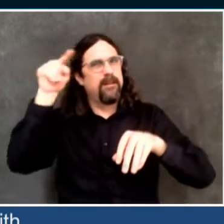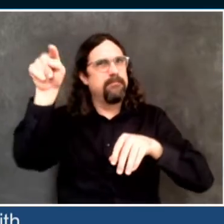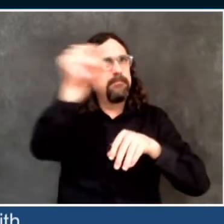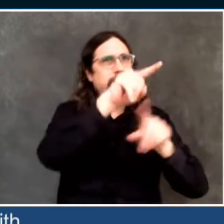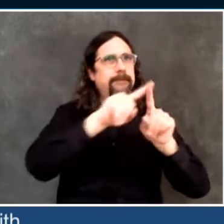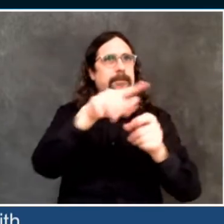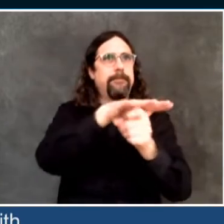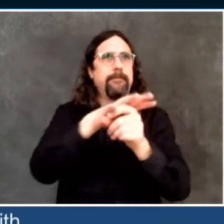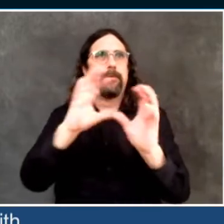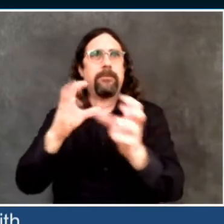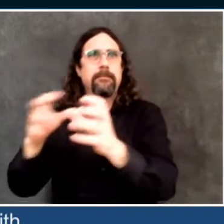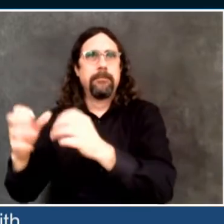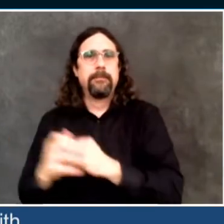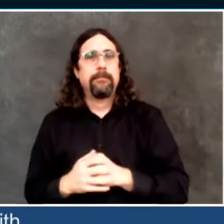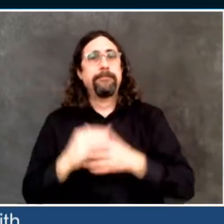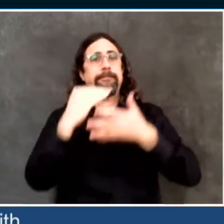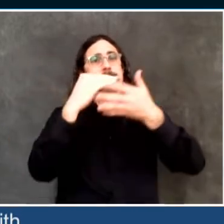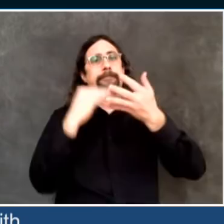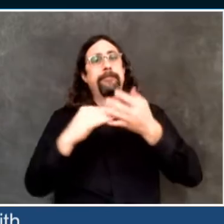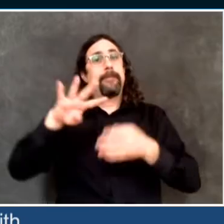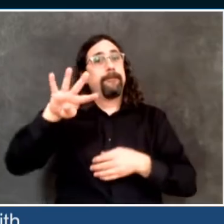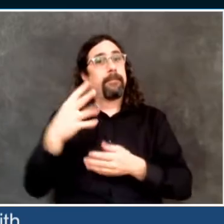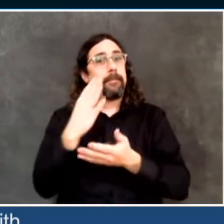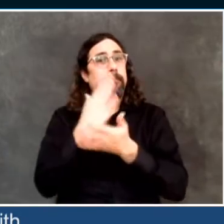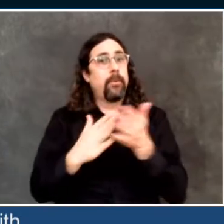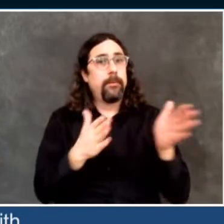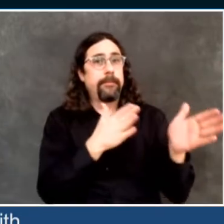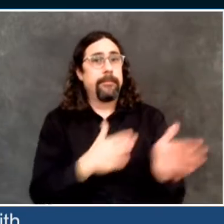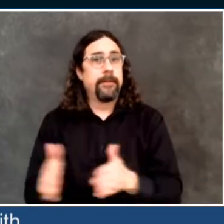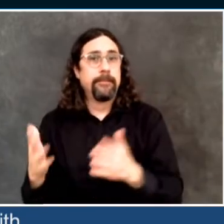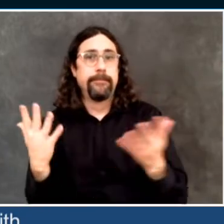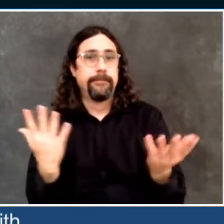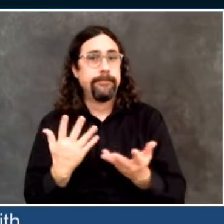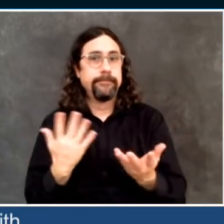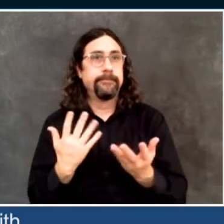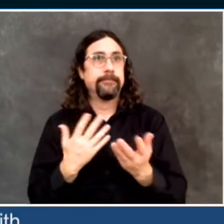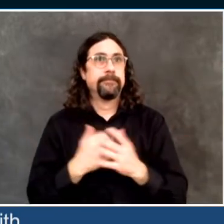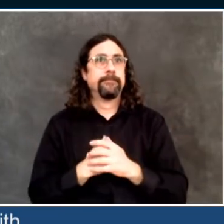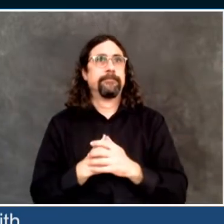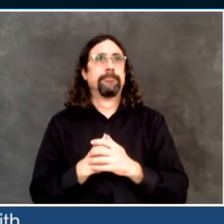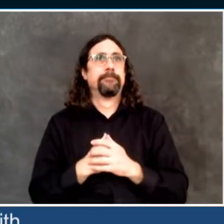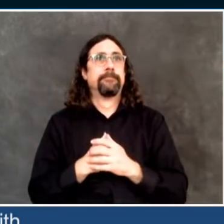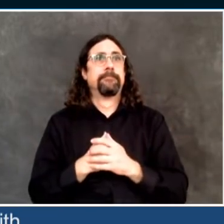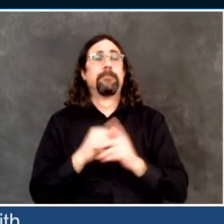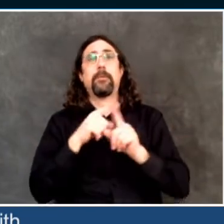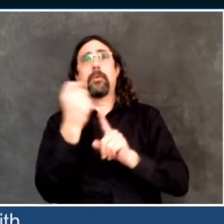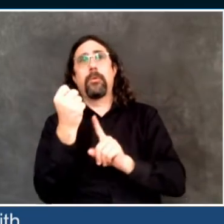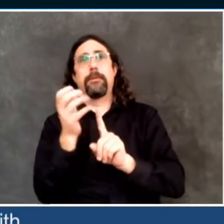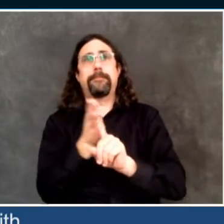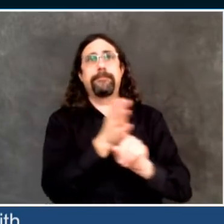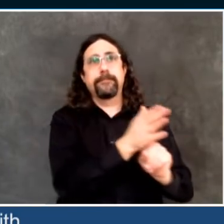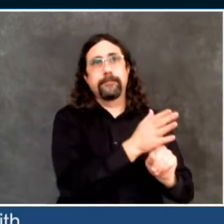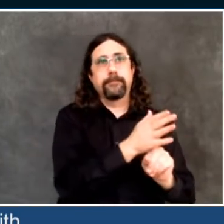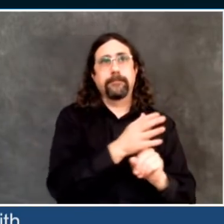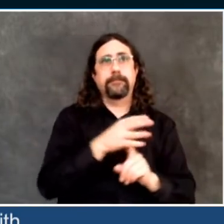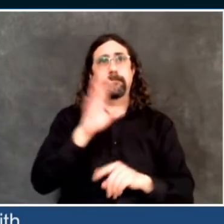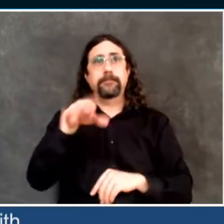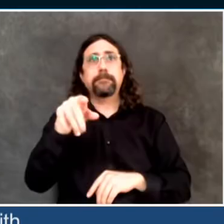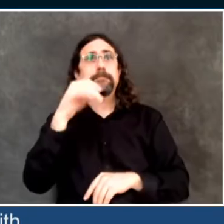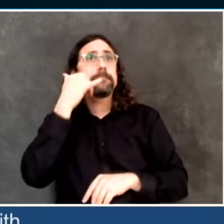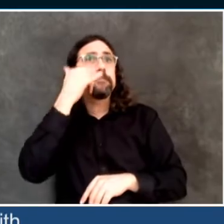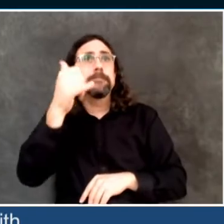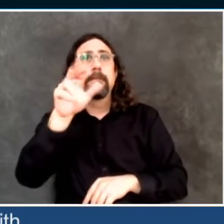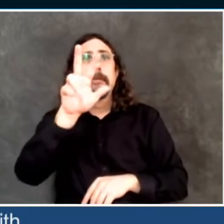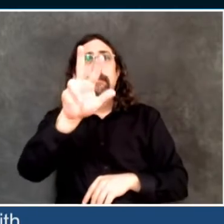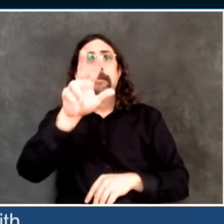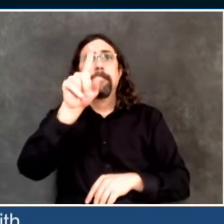go a lot farther. When you call 311, for example, there are many times when you're patched through to a health and hospitals clinician, a